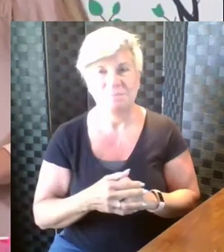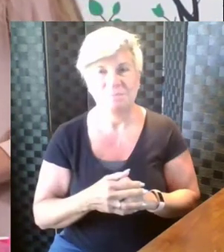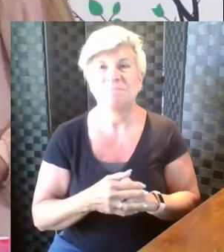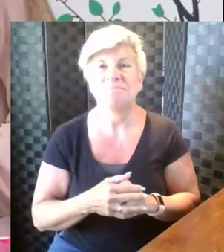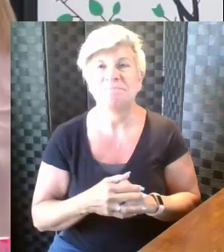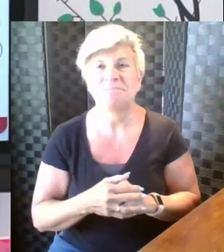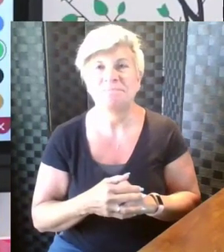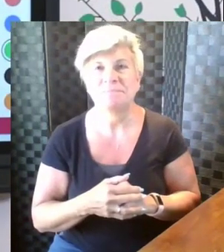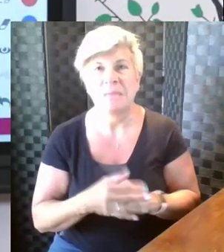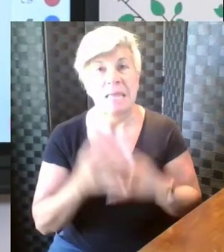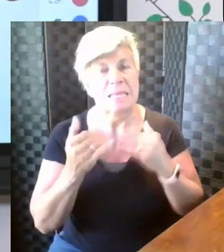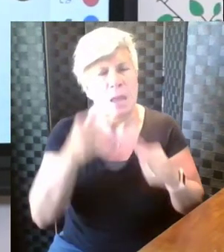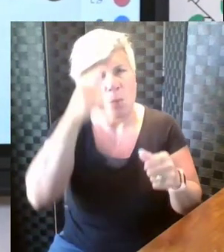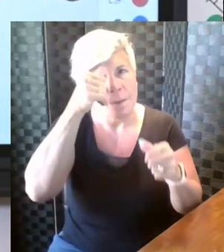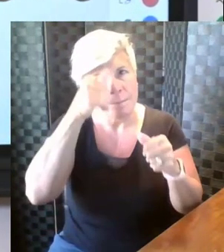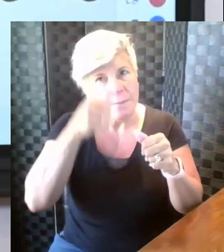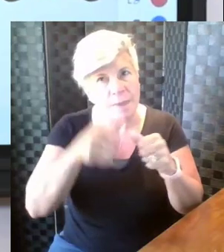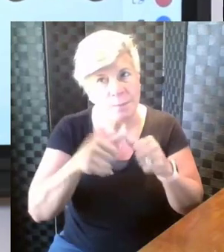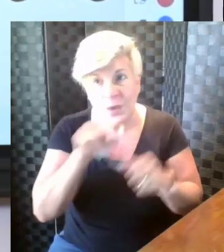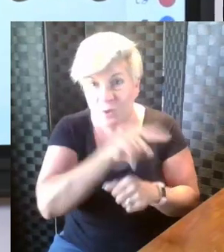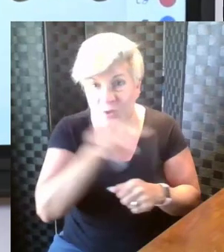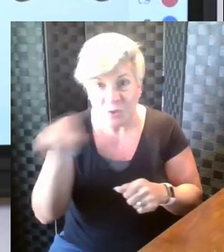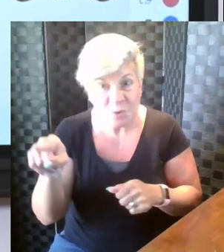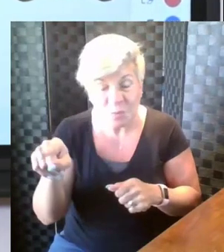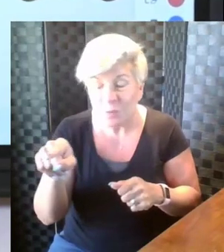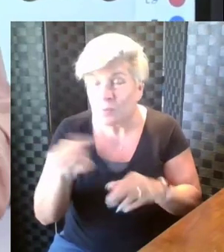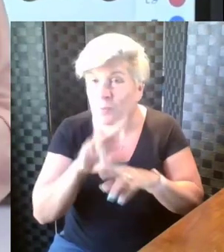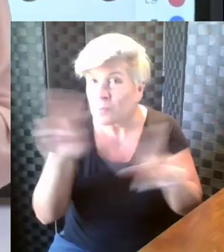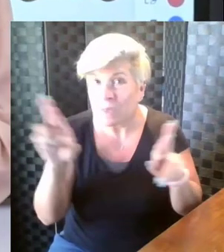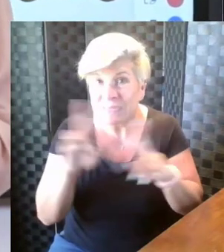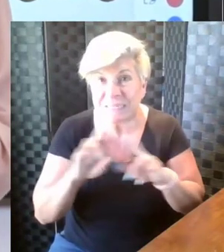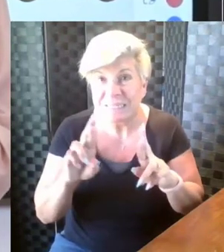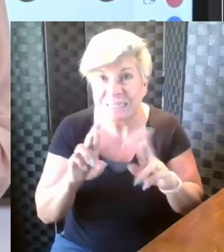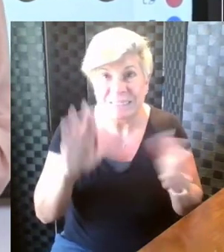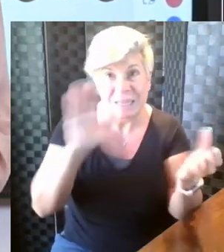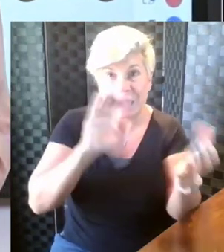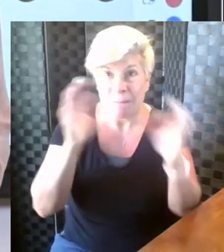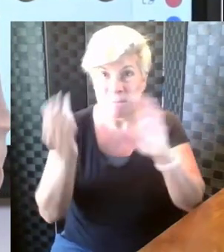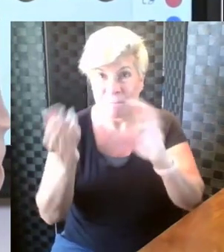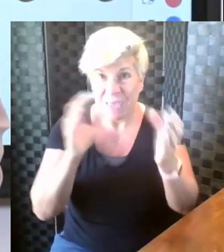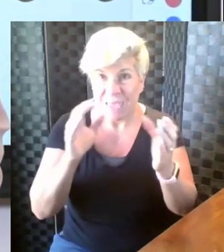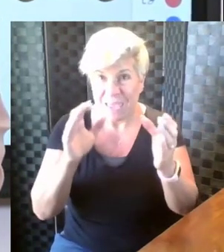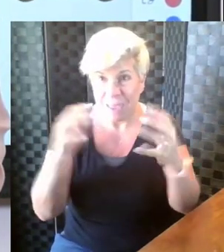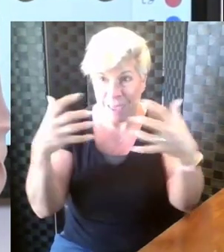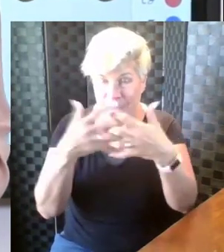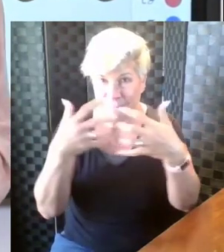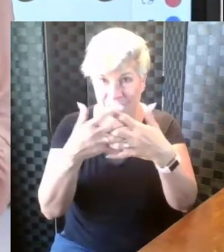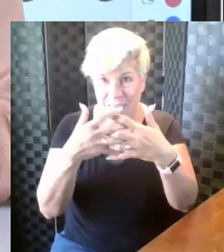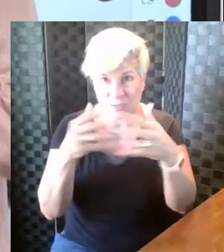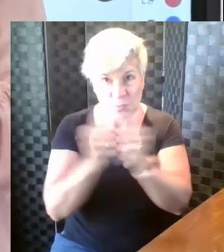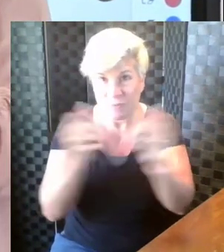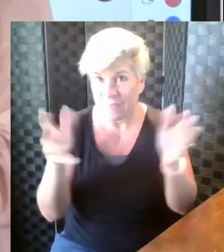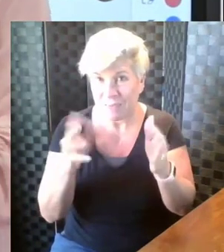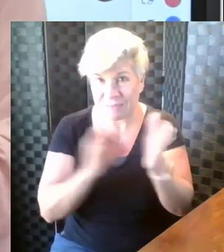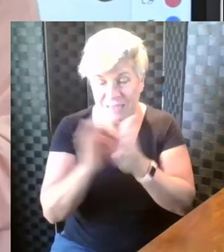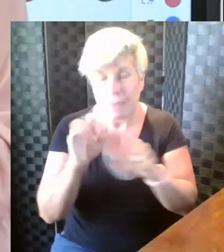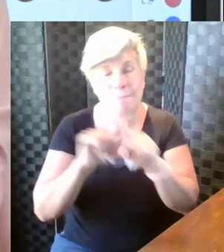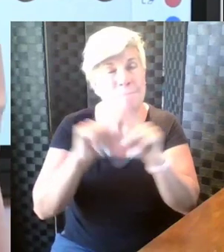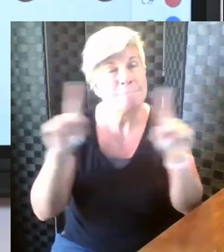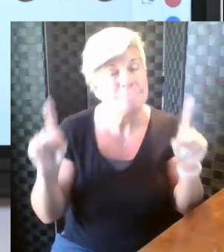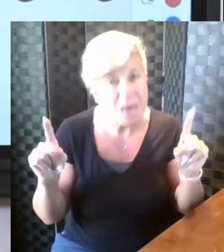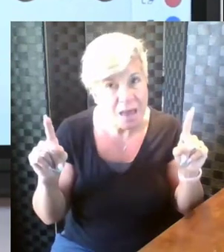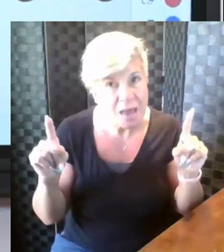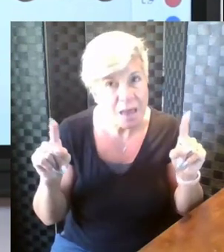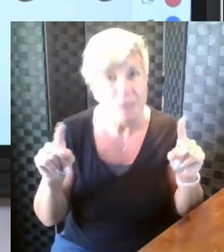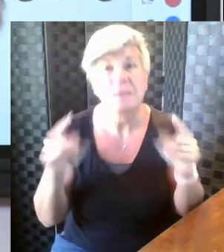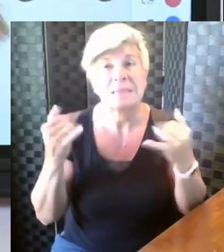here. Now I remember some of you were already prepared to compare those numbers without counting the bears. But then we also